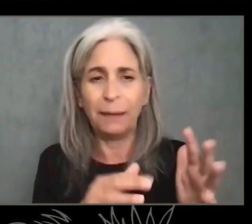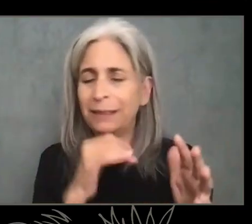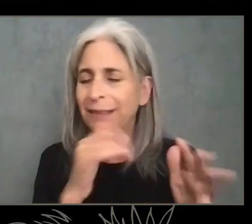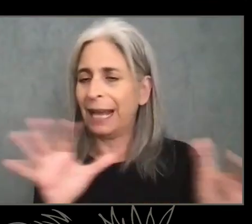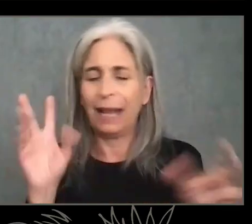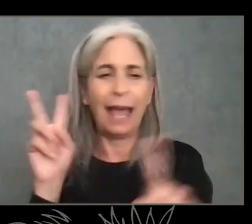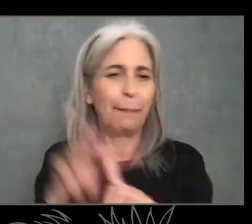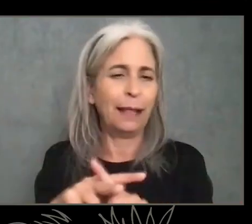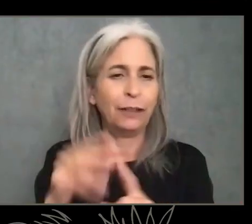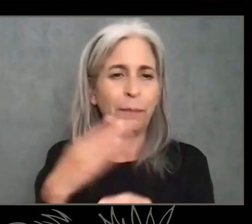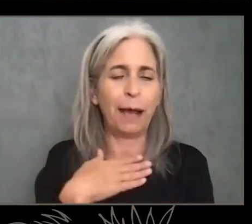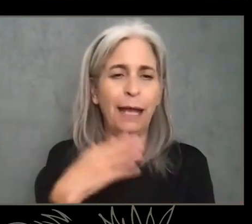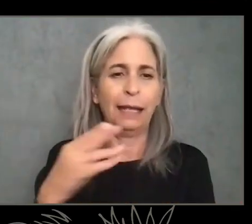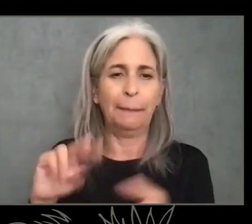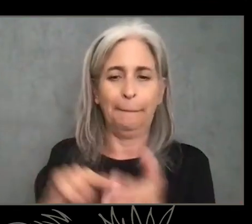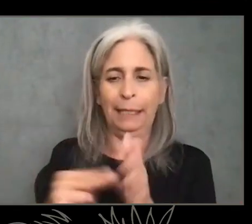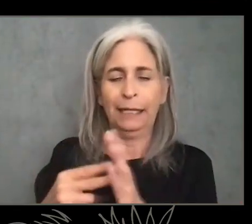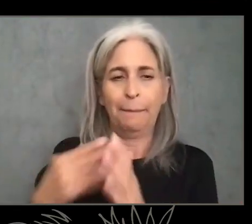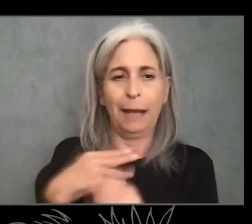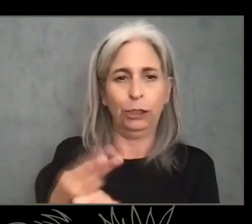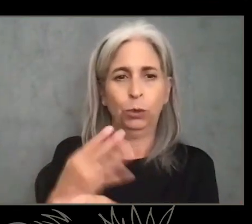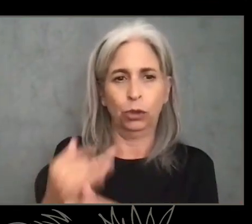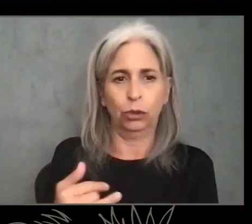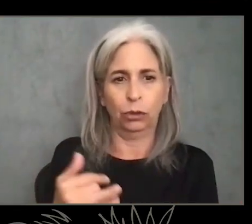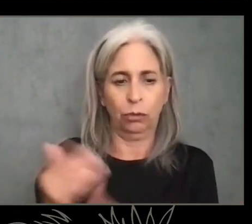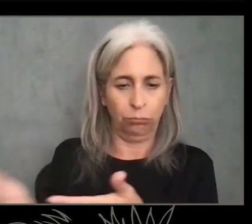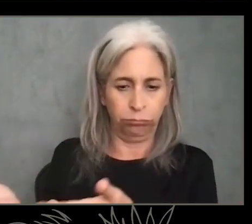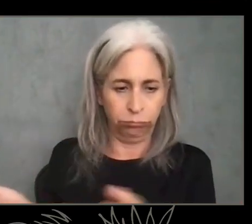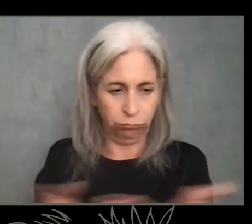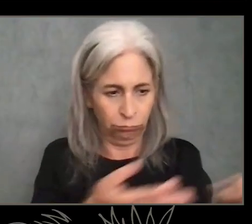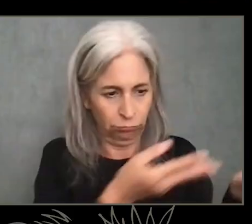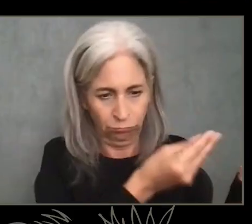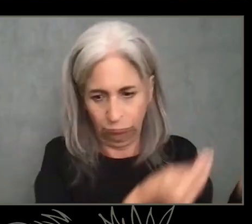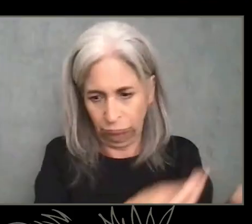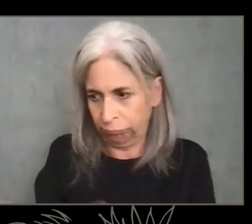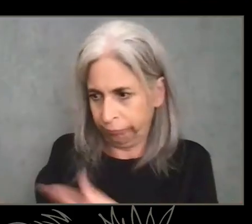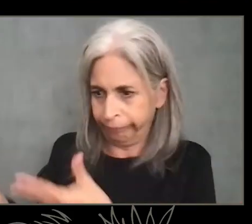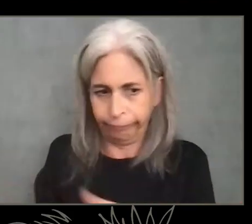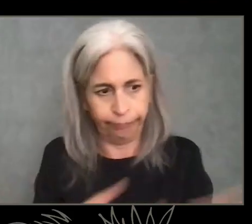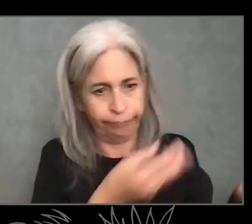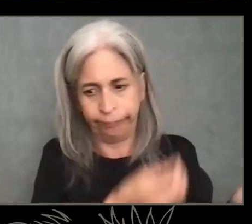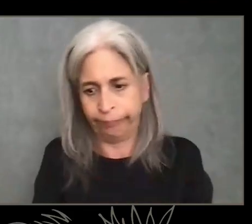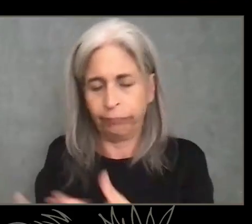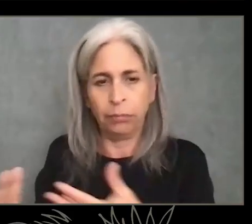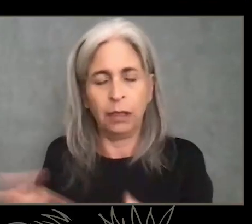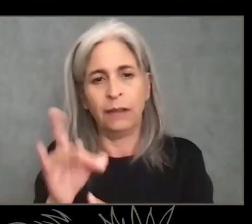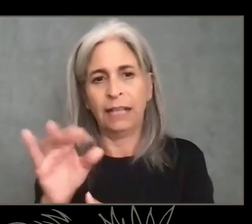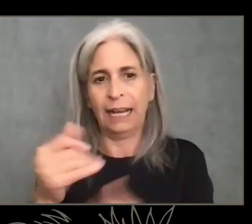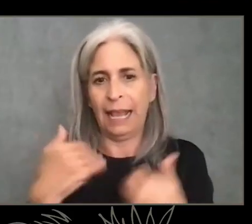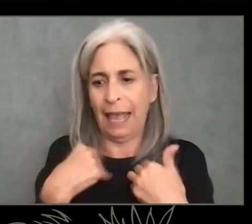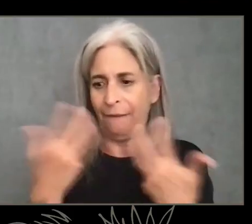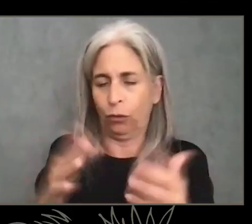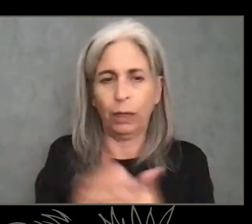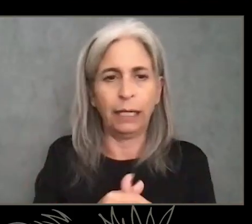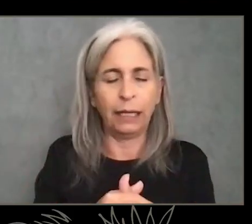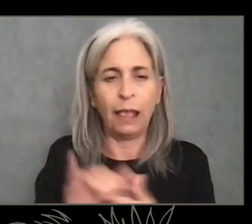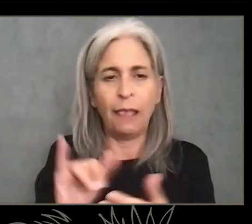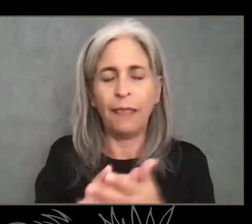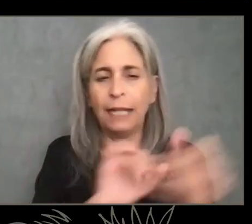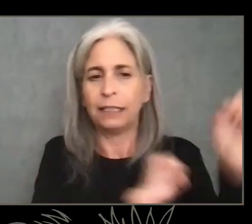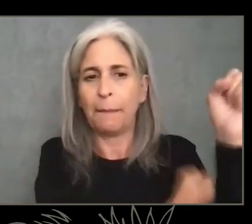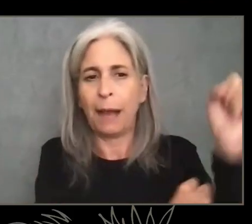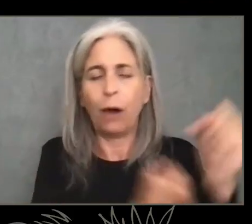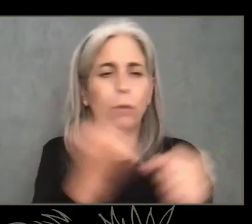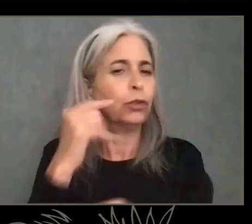user. So I provided all of this learning path with the data that I already had. And this is basically the